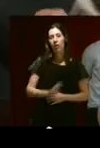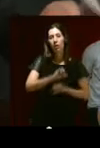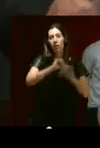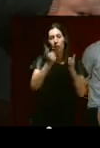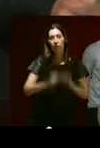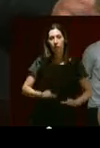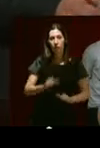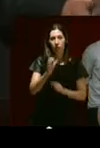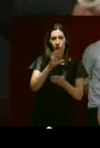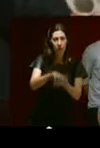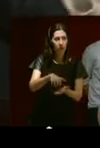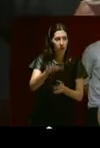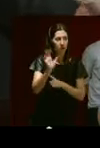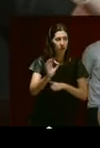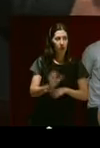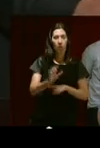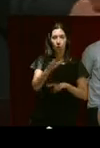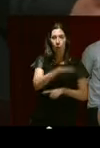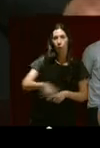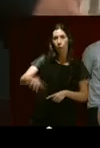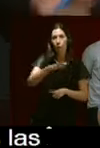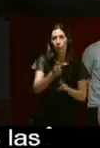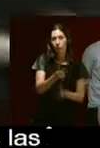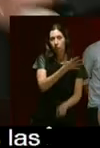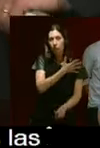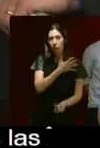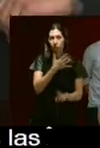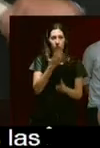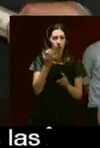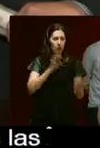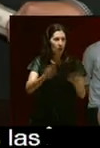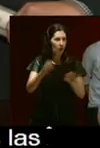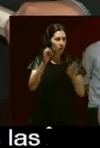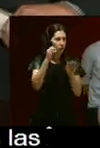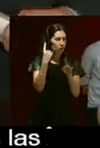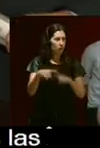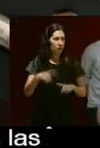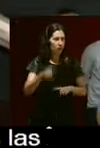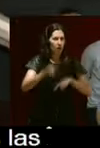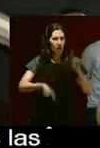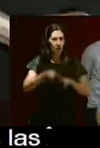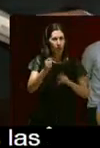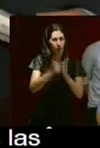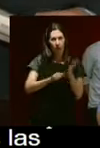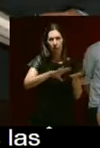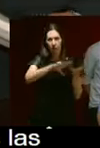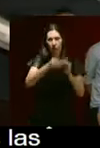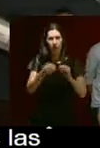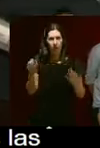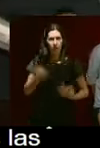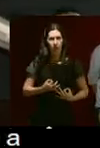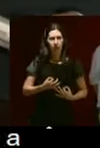formulas so that movie theaters or places where they play this audiovisual